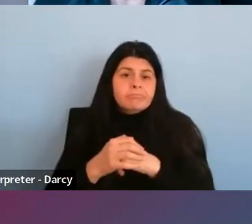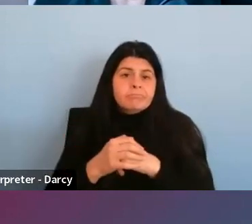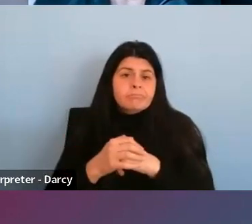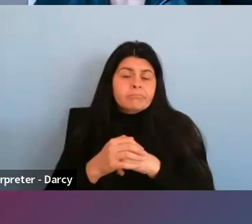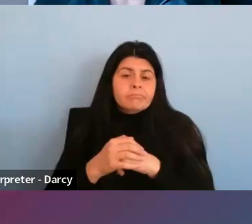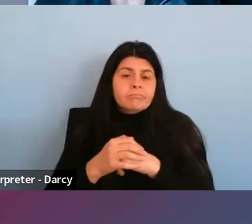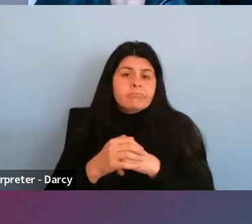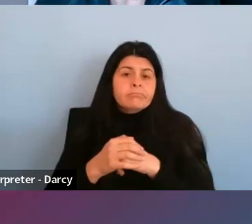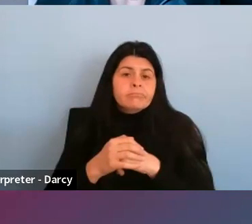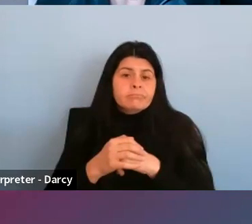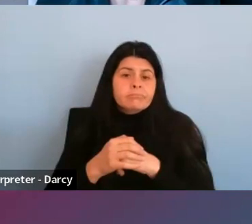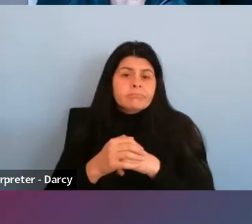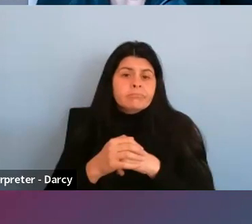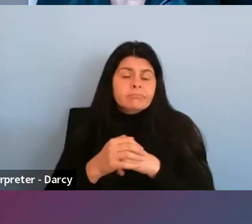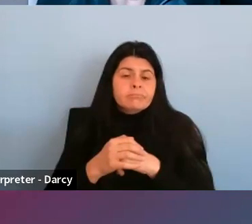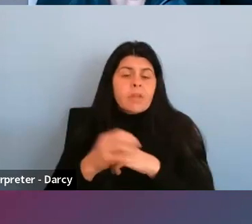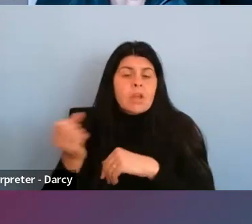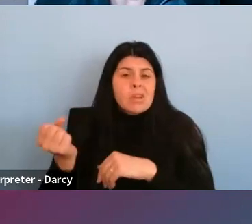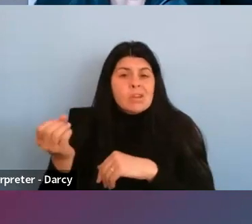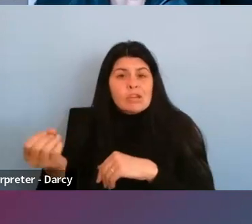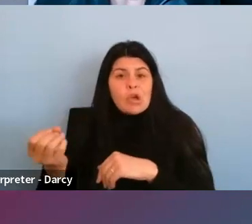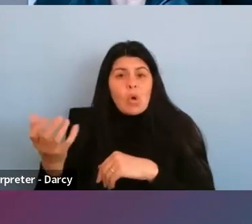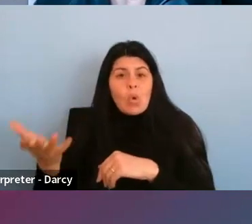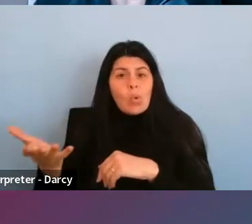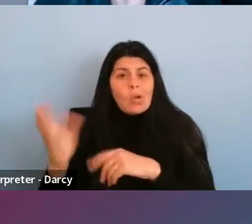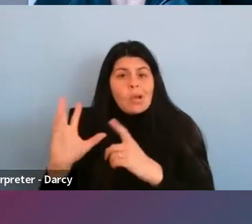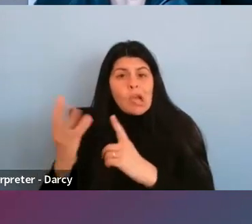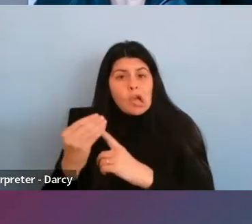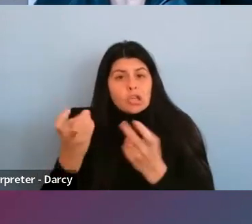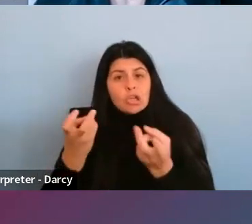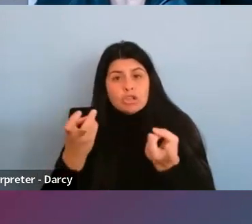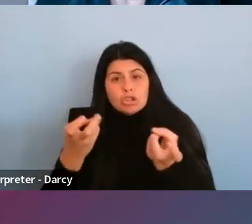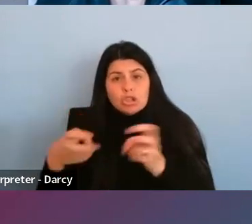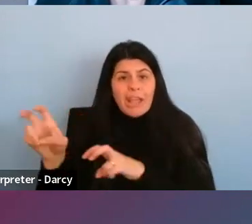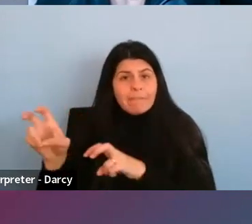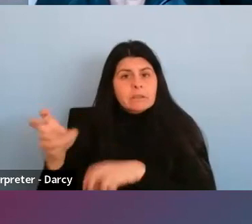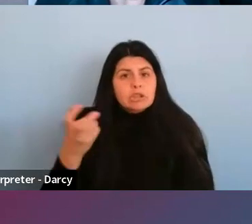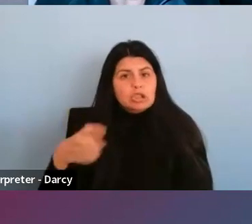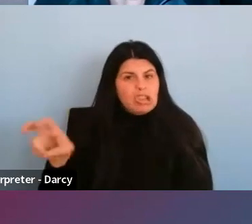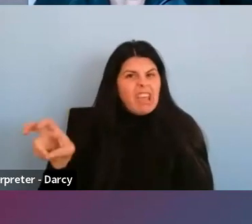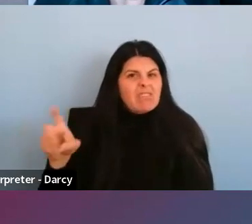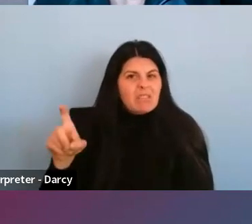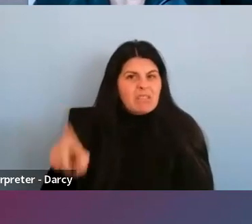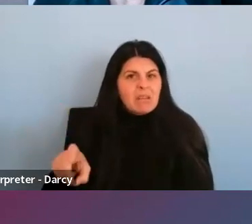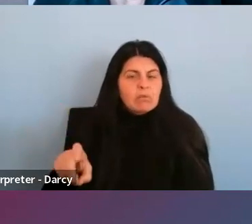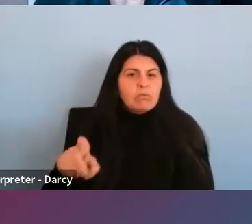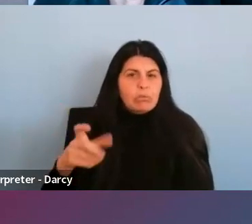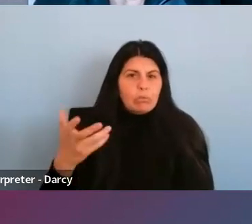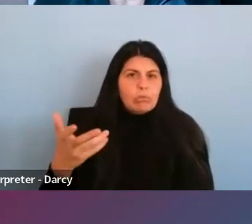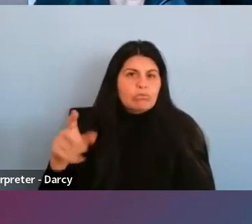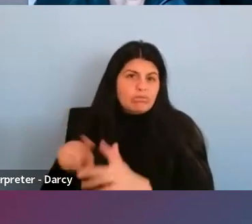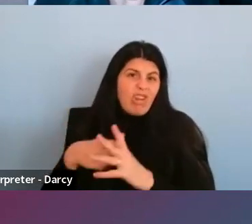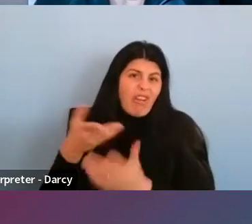been. And so a culture shift needs to start